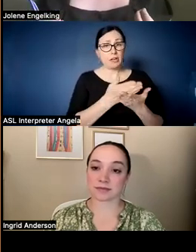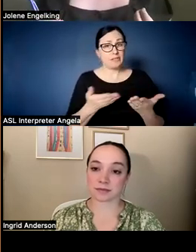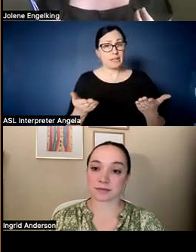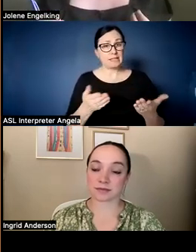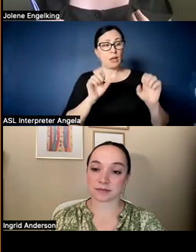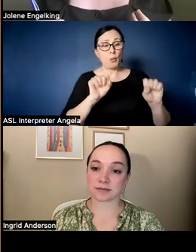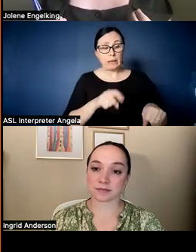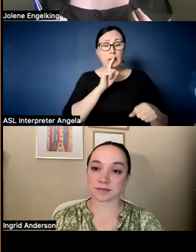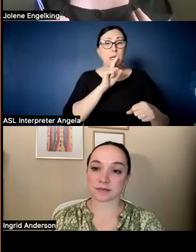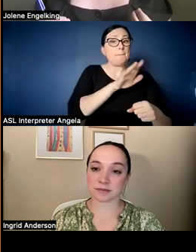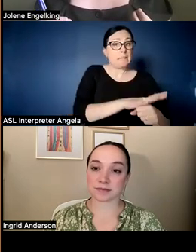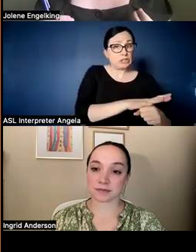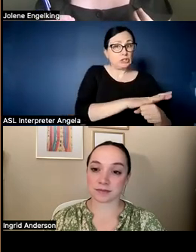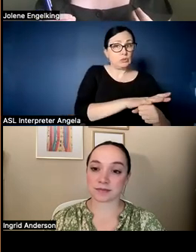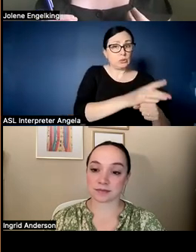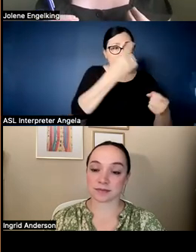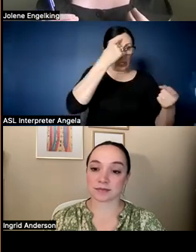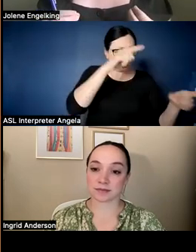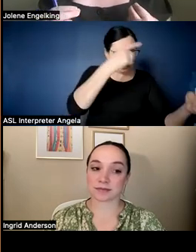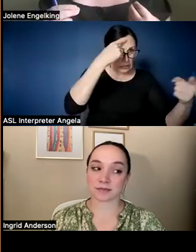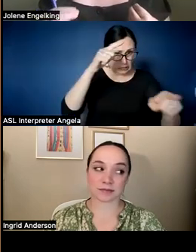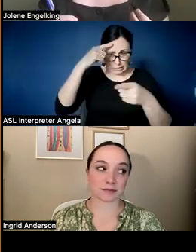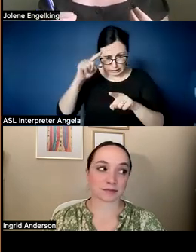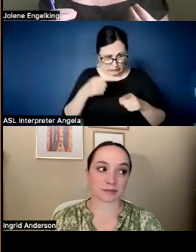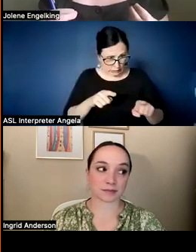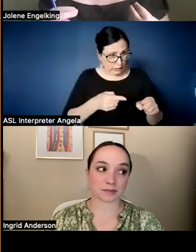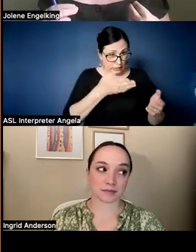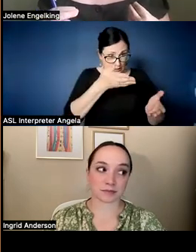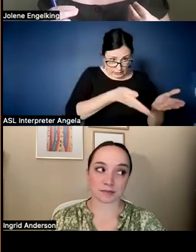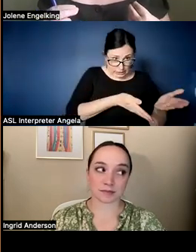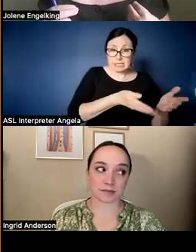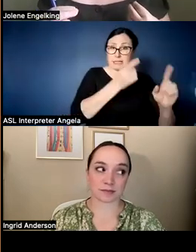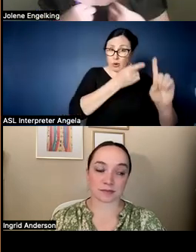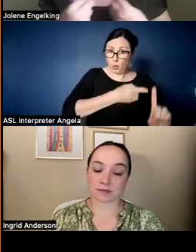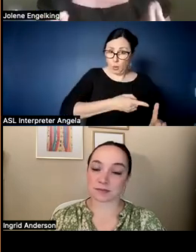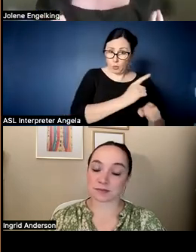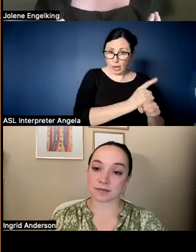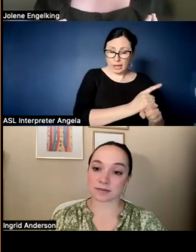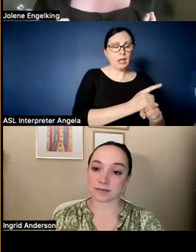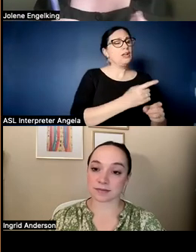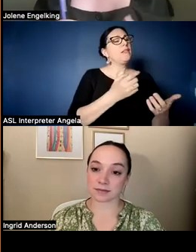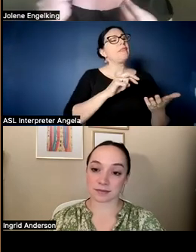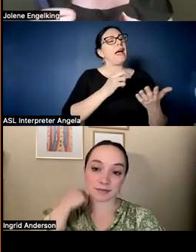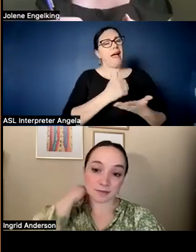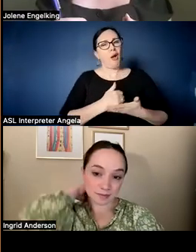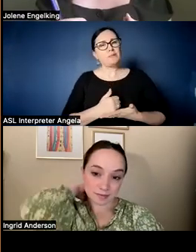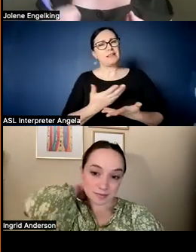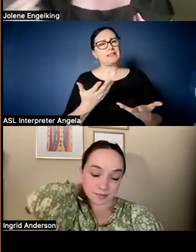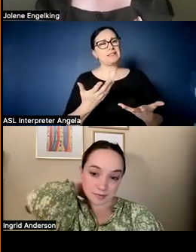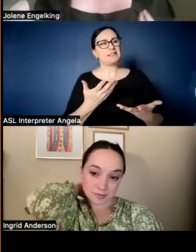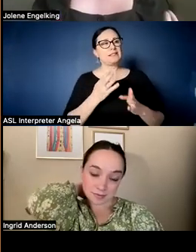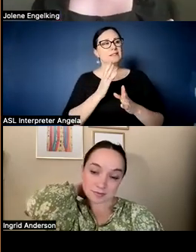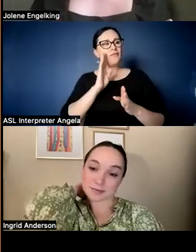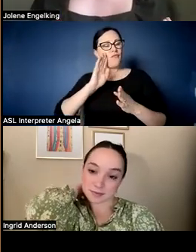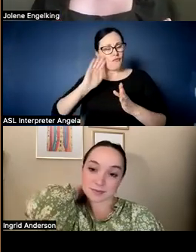space, that will really be helping us put aside ourselves, or help us be our best selves in order to do the